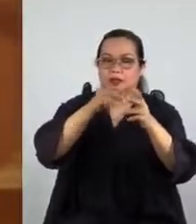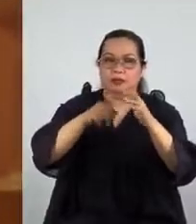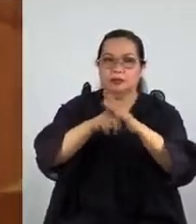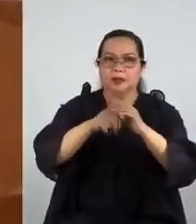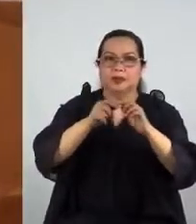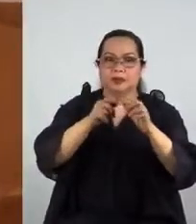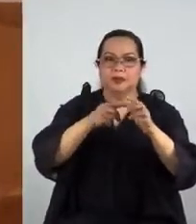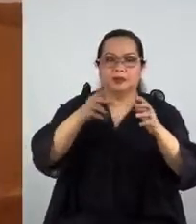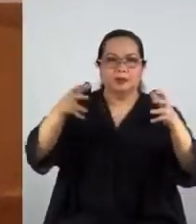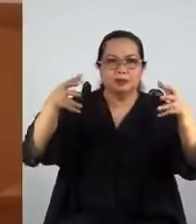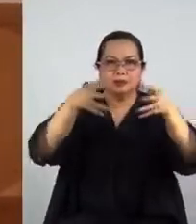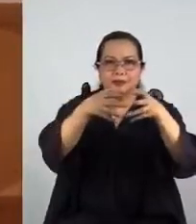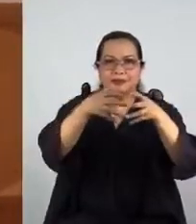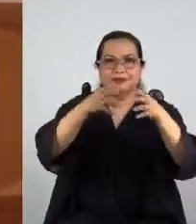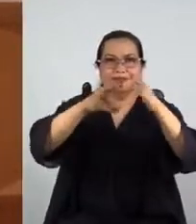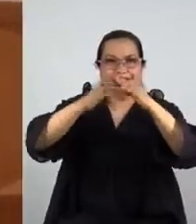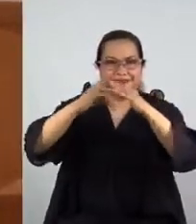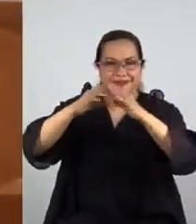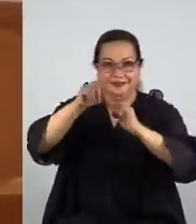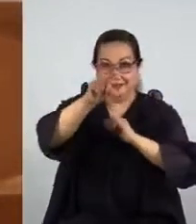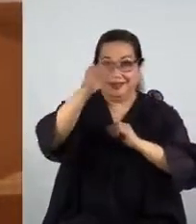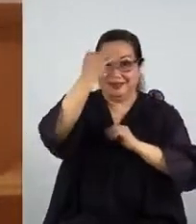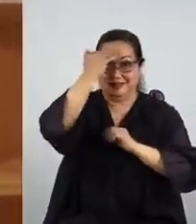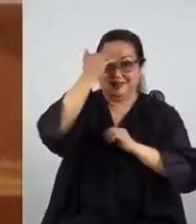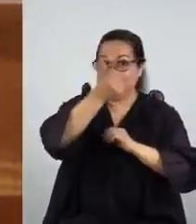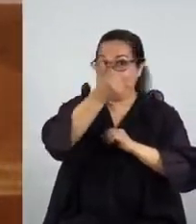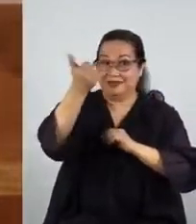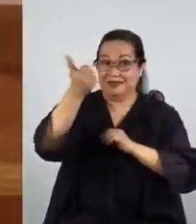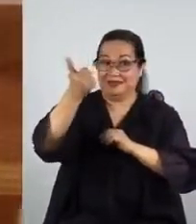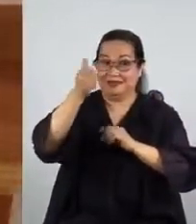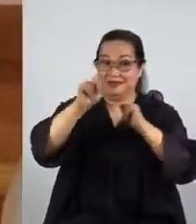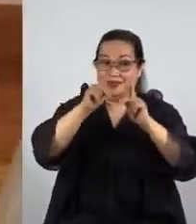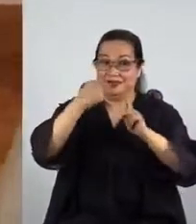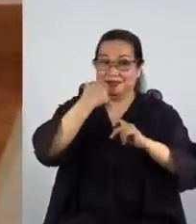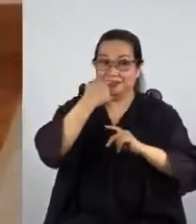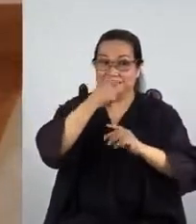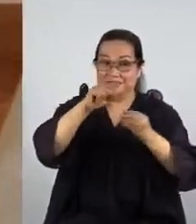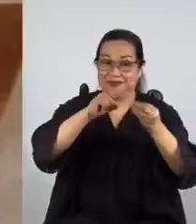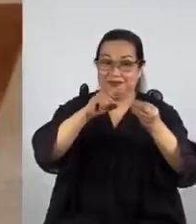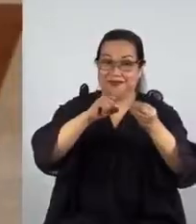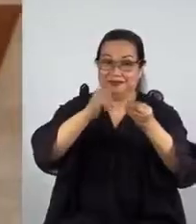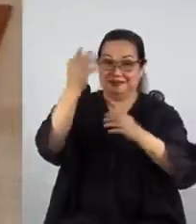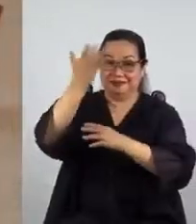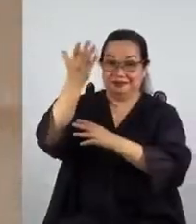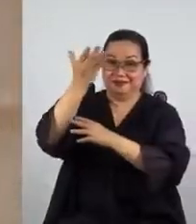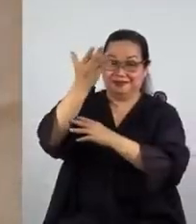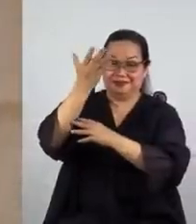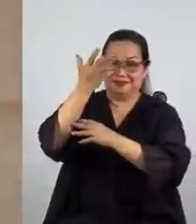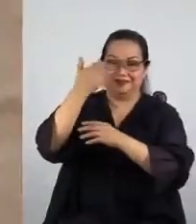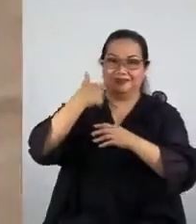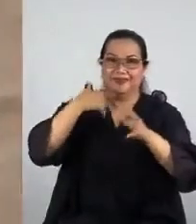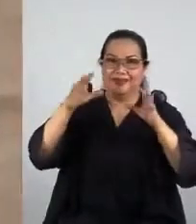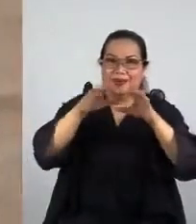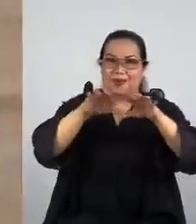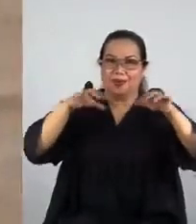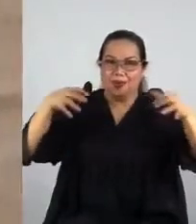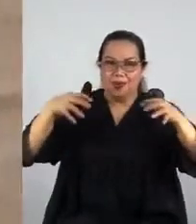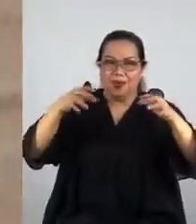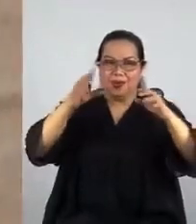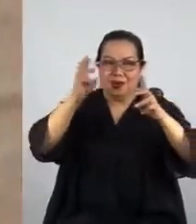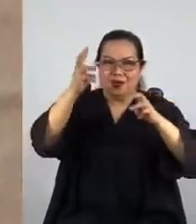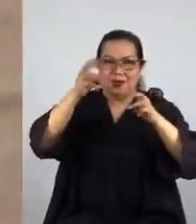it with community. You know, other commentators talk about the witnesses, this cloud of witnesses,